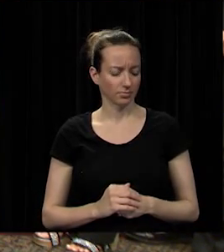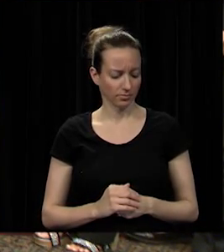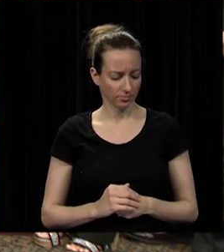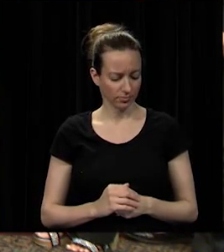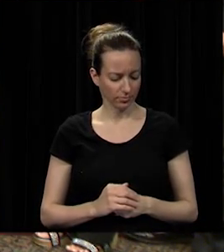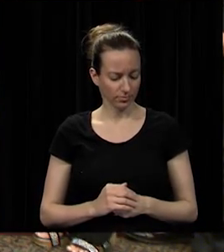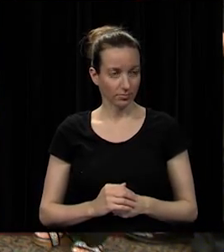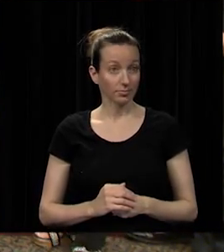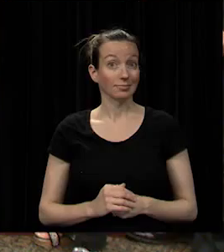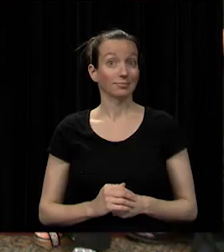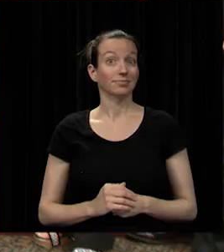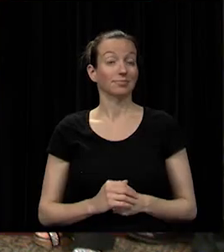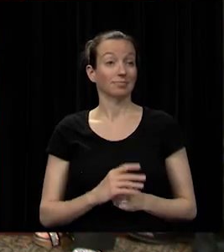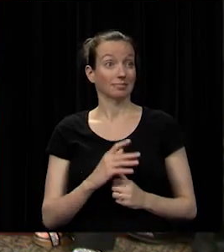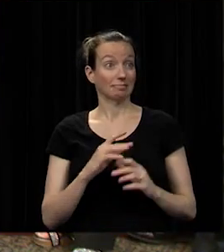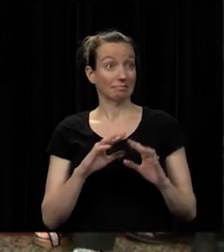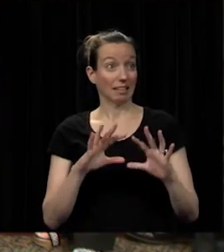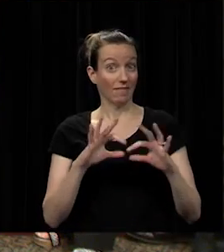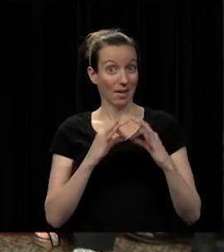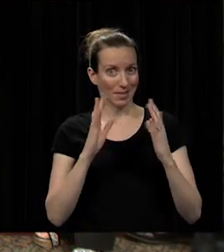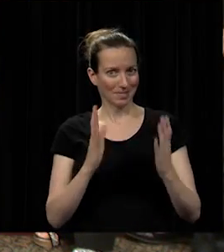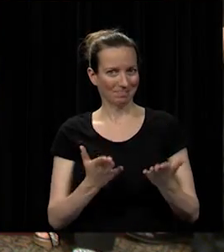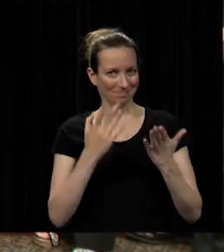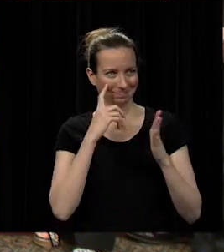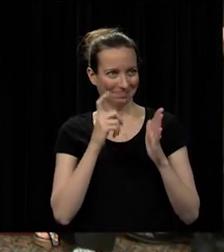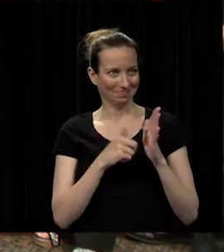and we'd love for your families to stand and be recognized as well